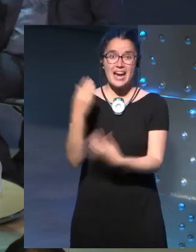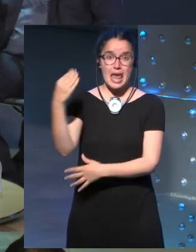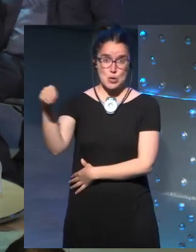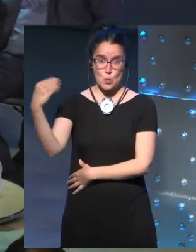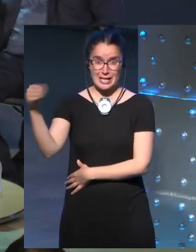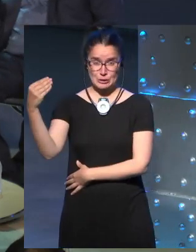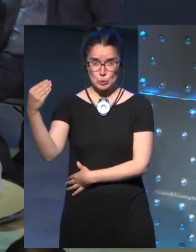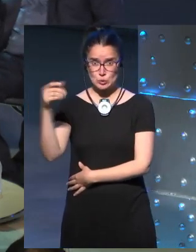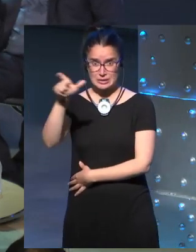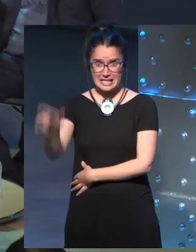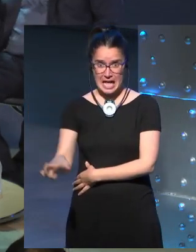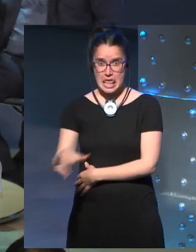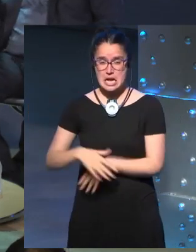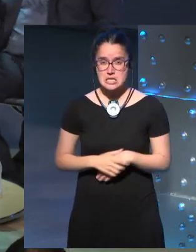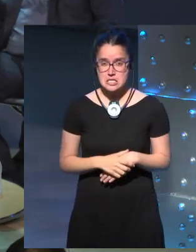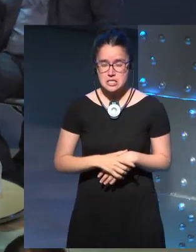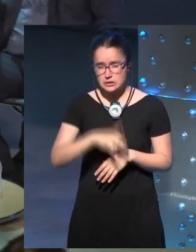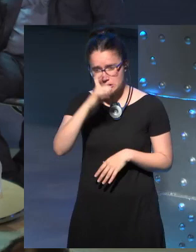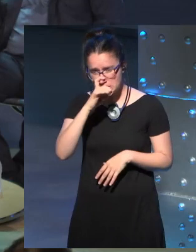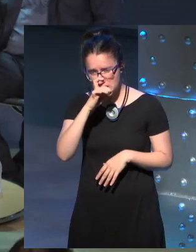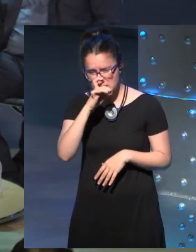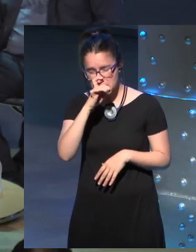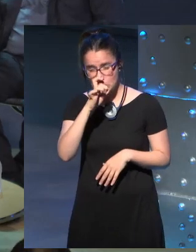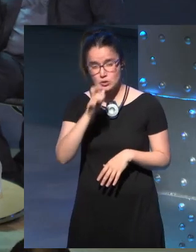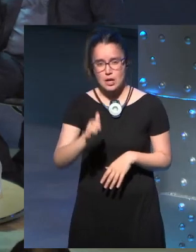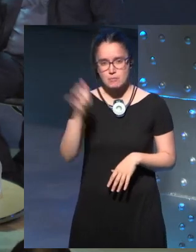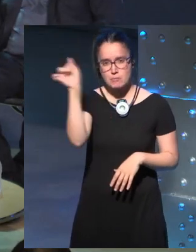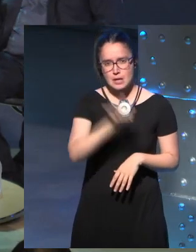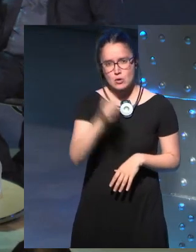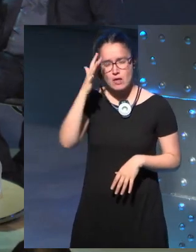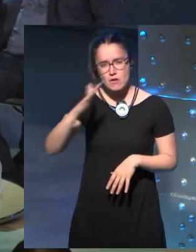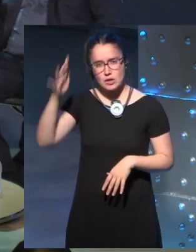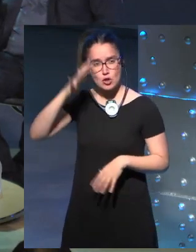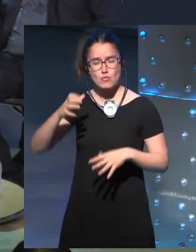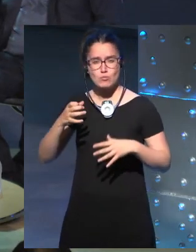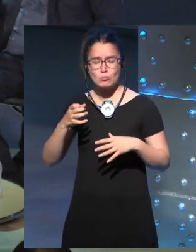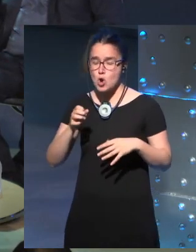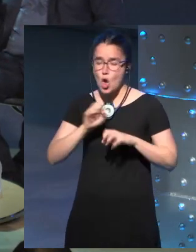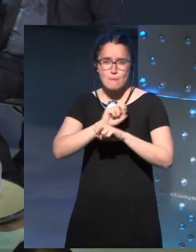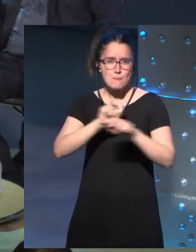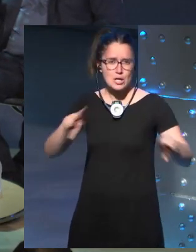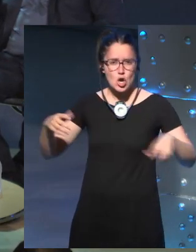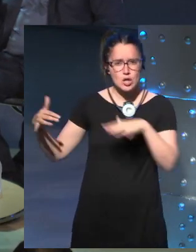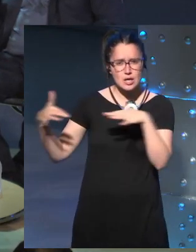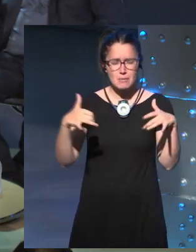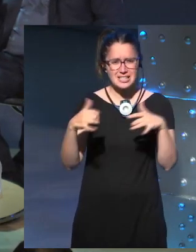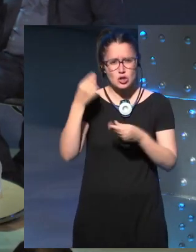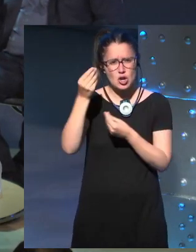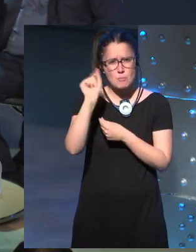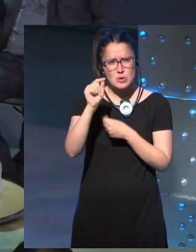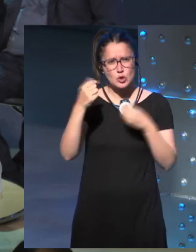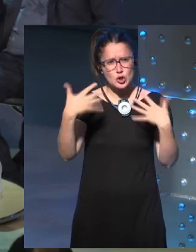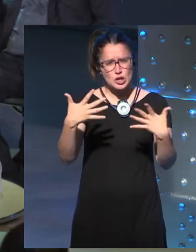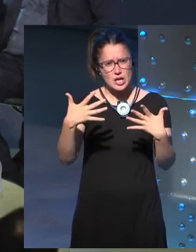la primera acción. The first action of the match was, I think that